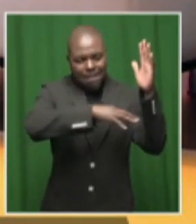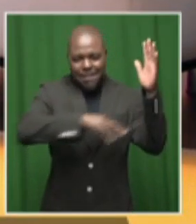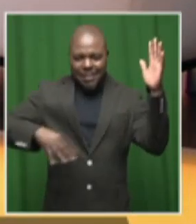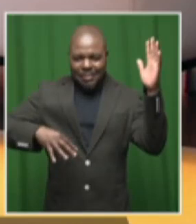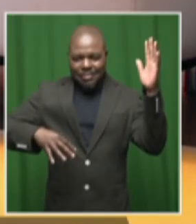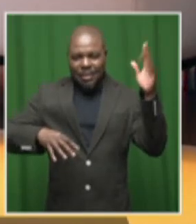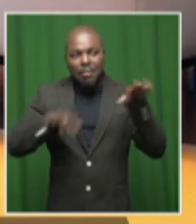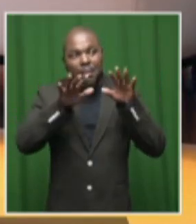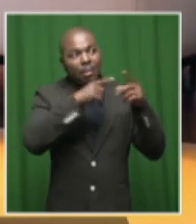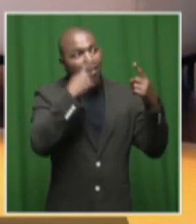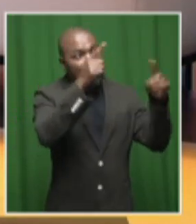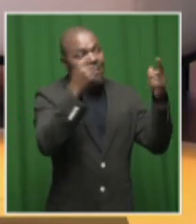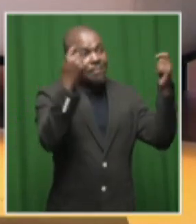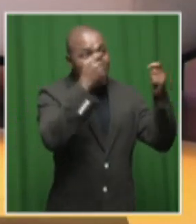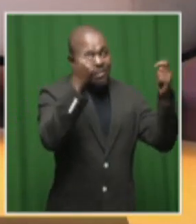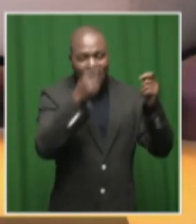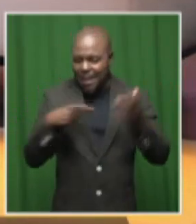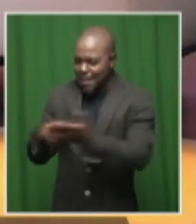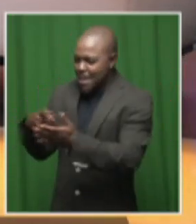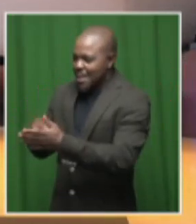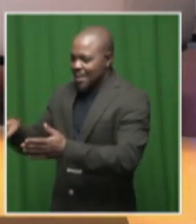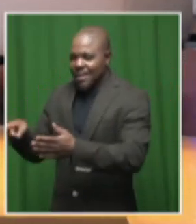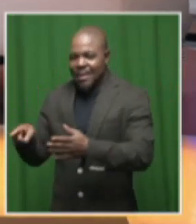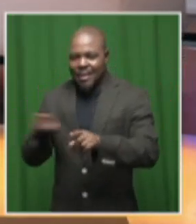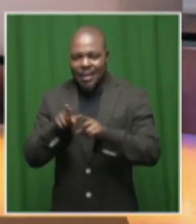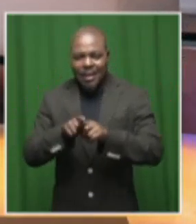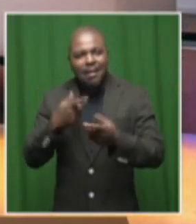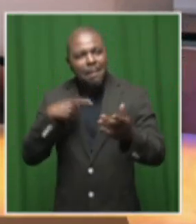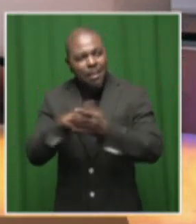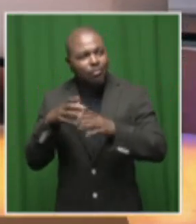festival goers bought at the stand and took to go use,